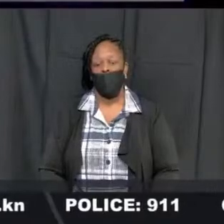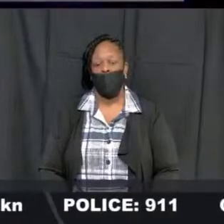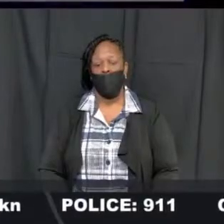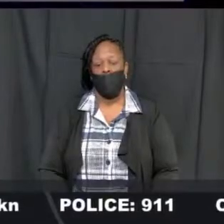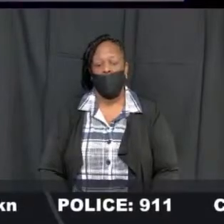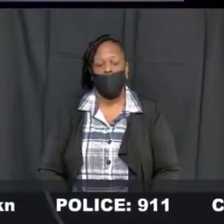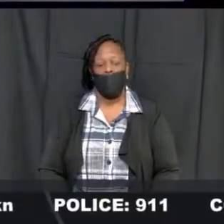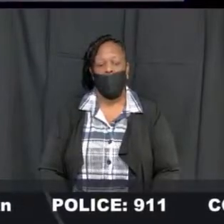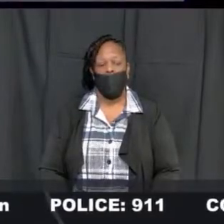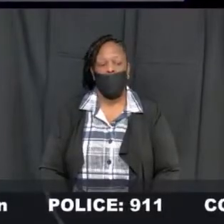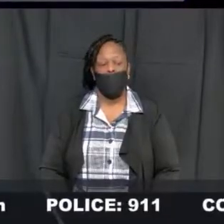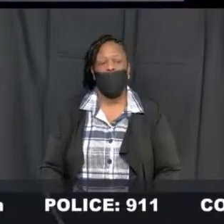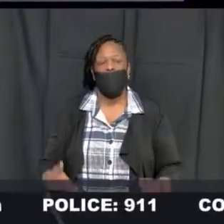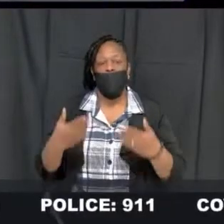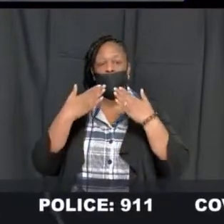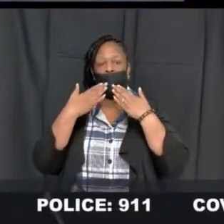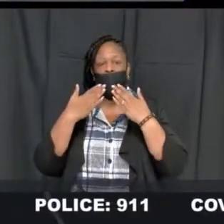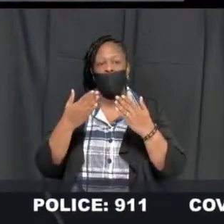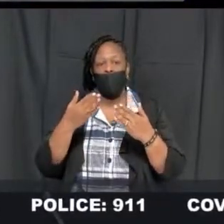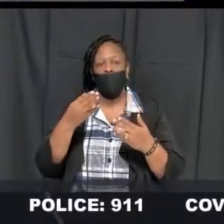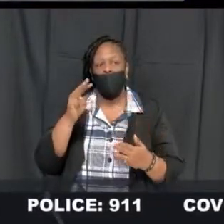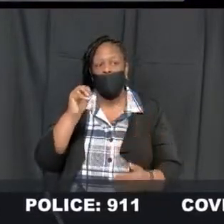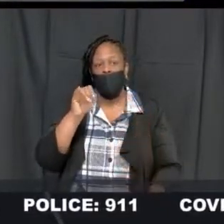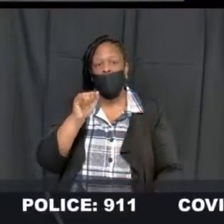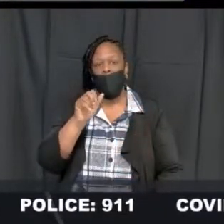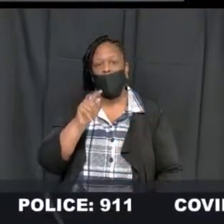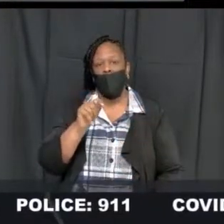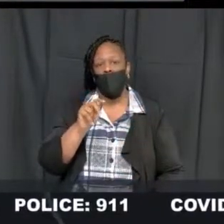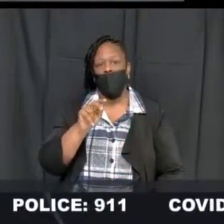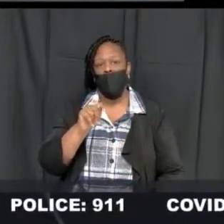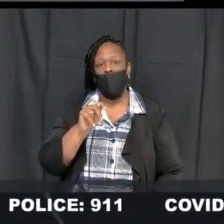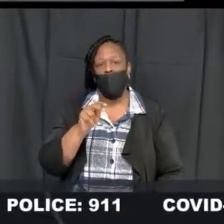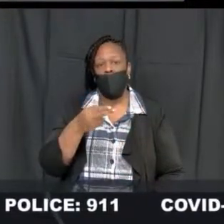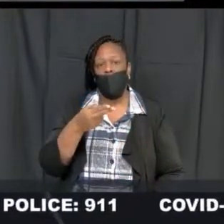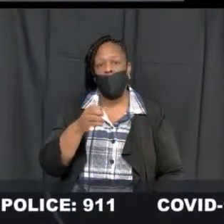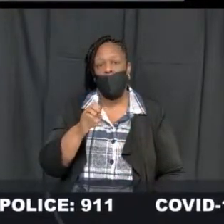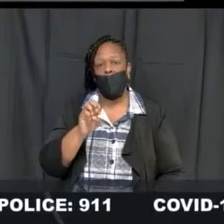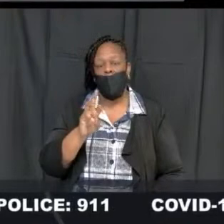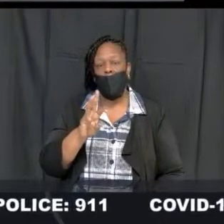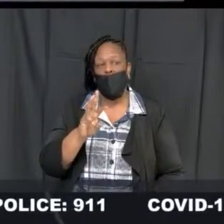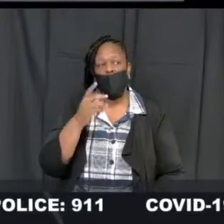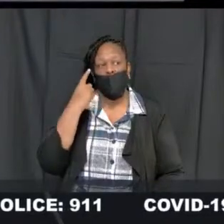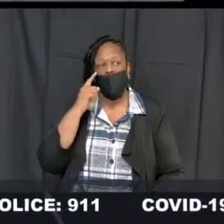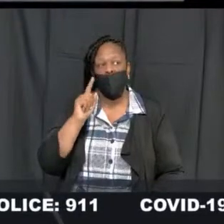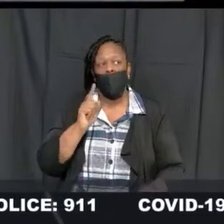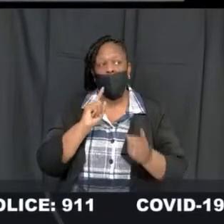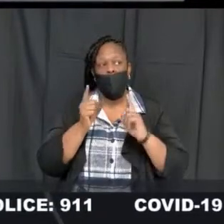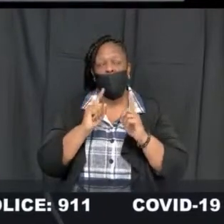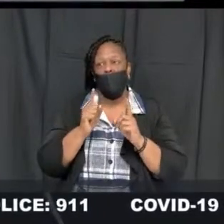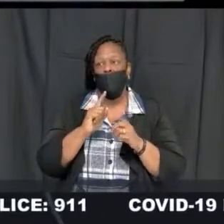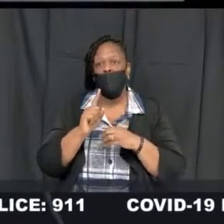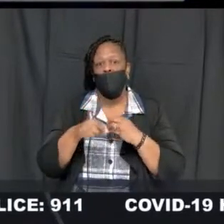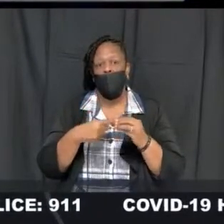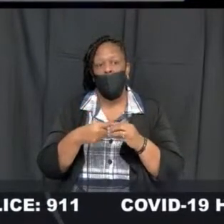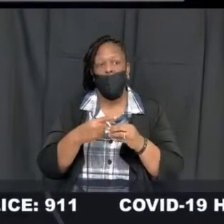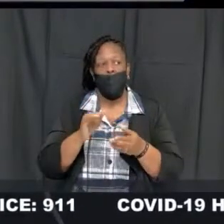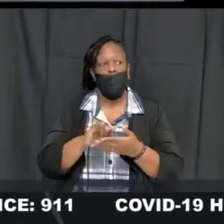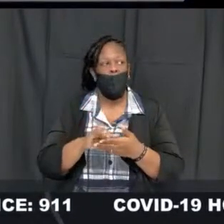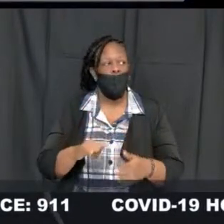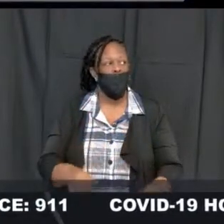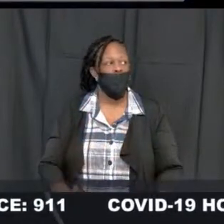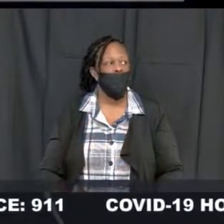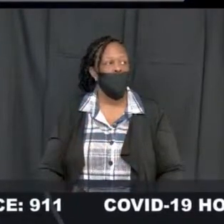Thank you very much, Mrs. Matthews, and additionally we thank the Honorable Wendy